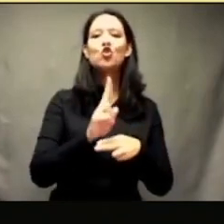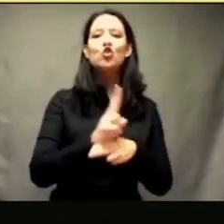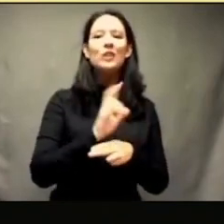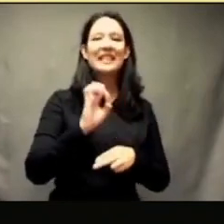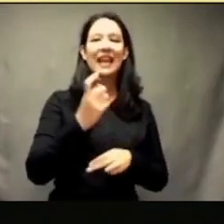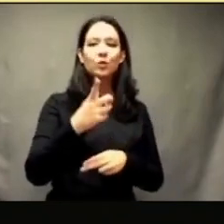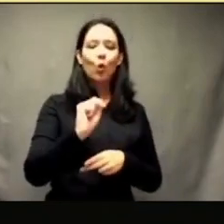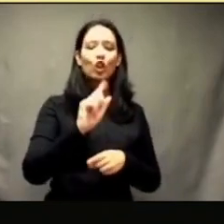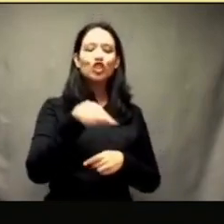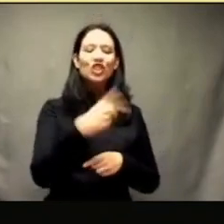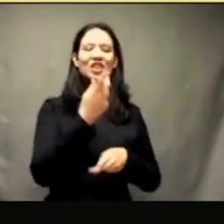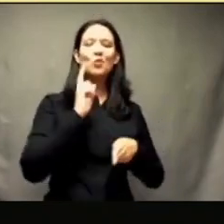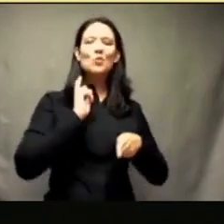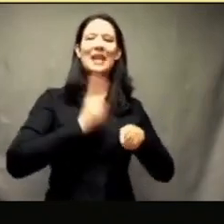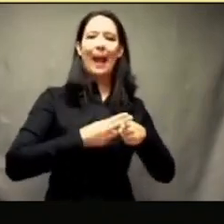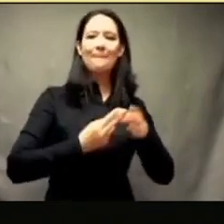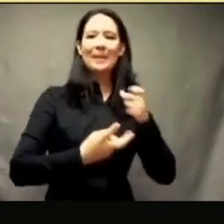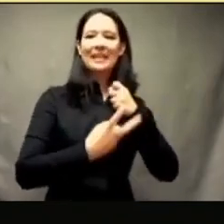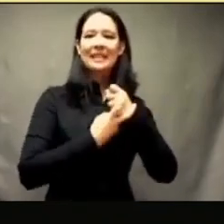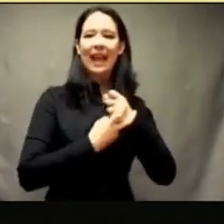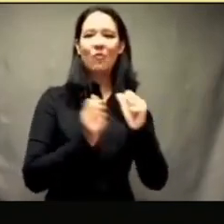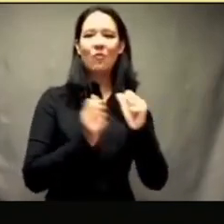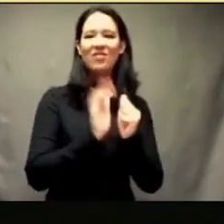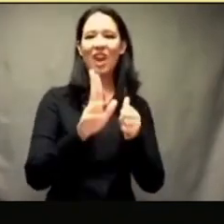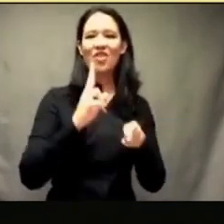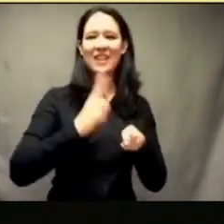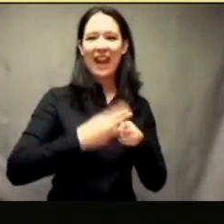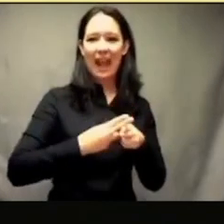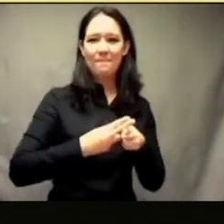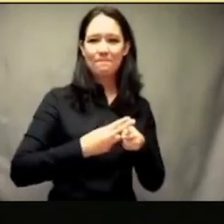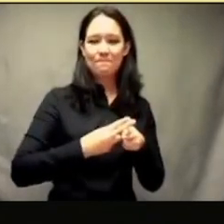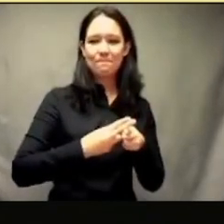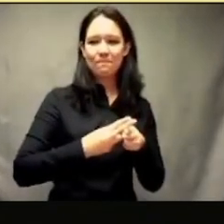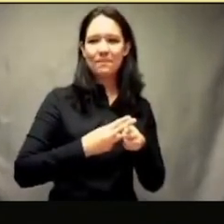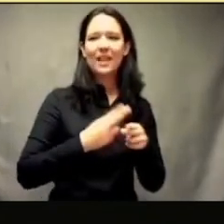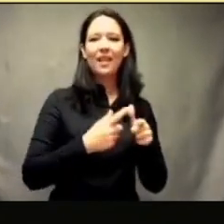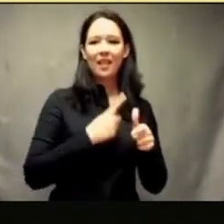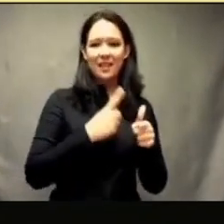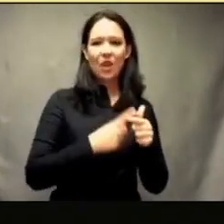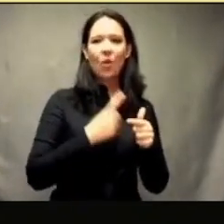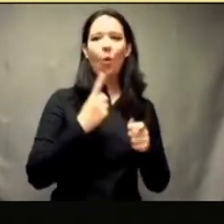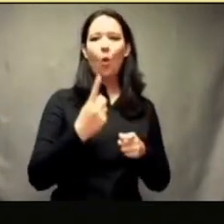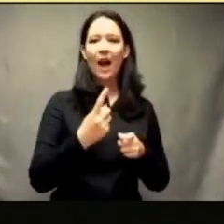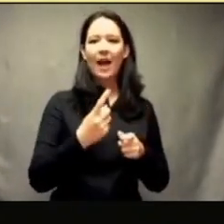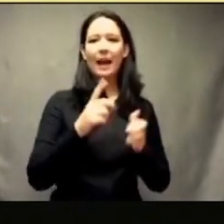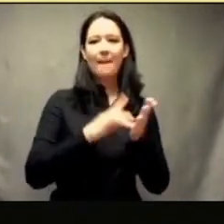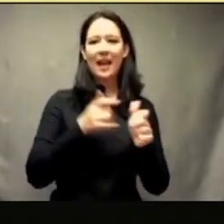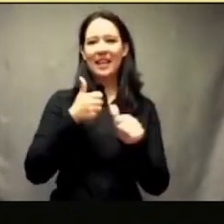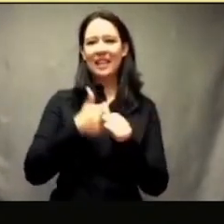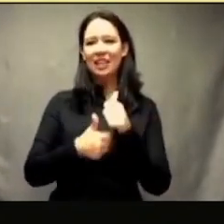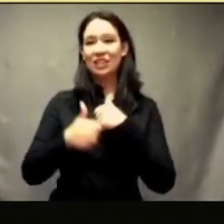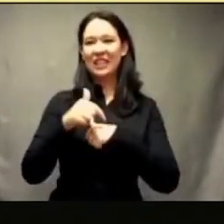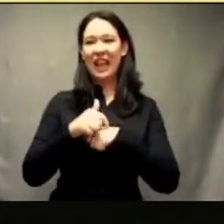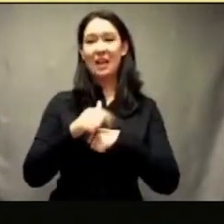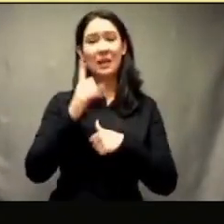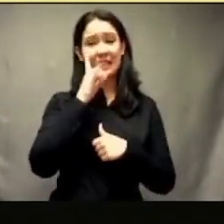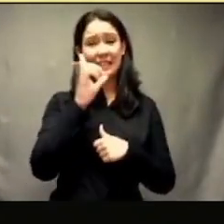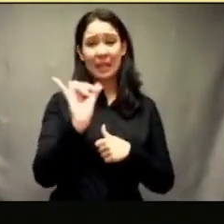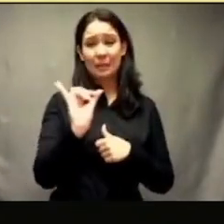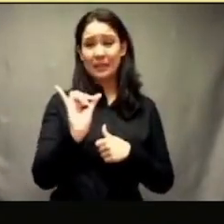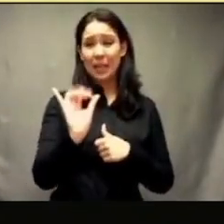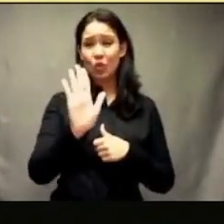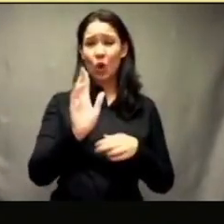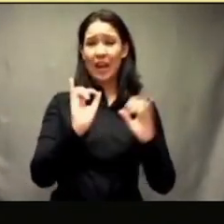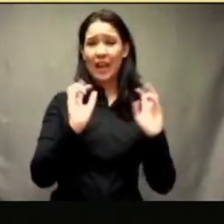projects. You can save the projects by each child's name and then just go through one iPad at a time. It seems like your issue